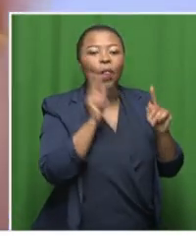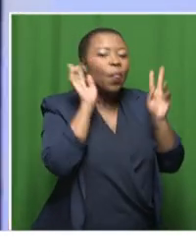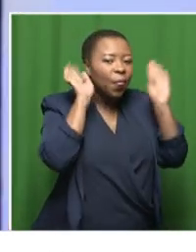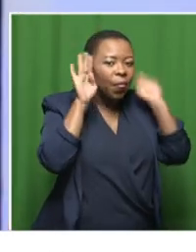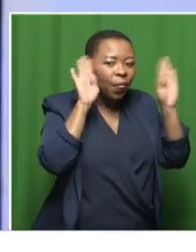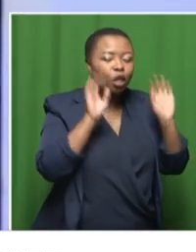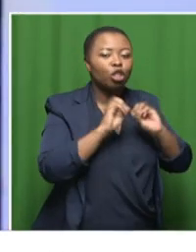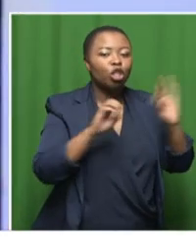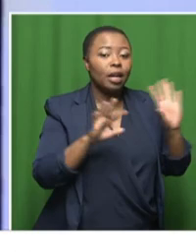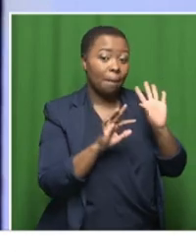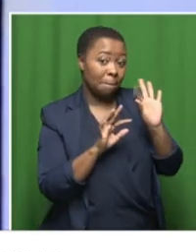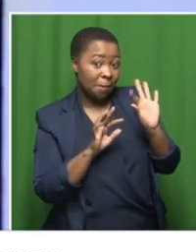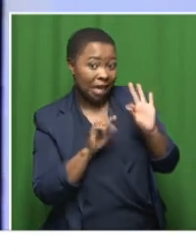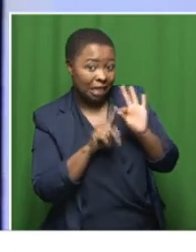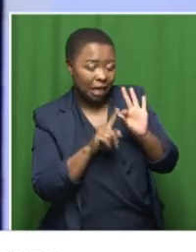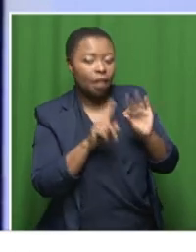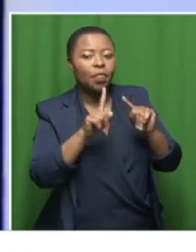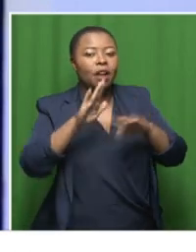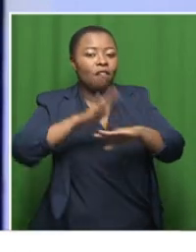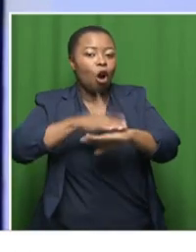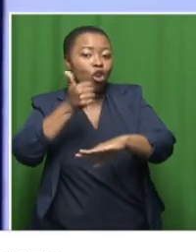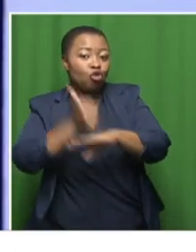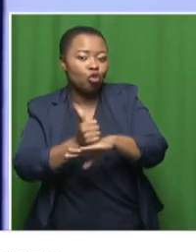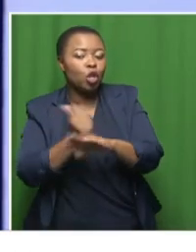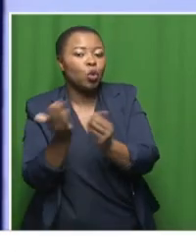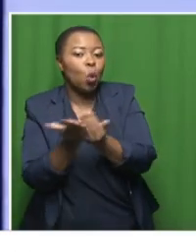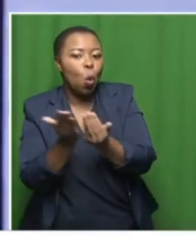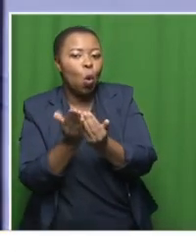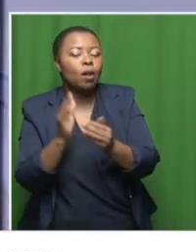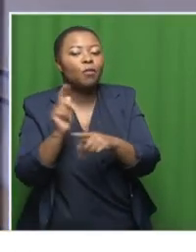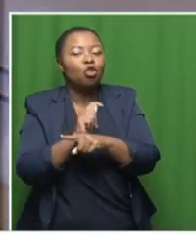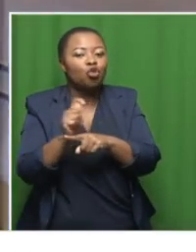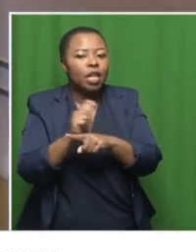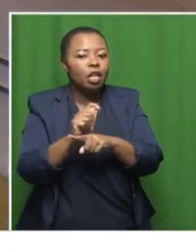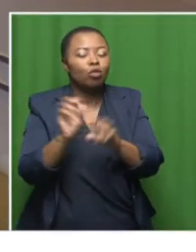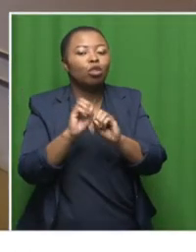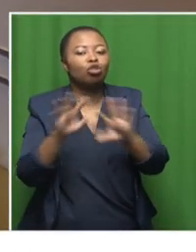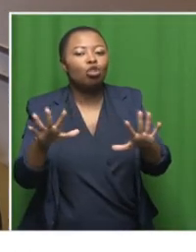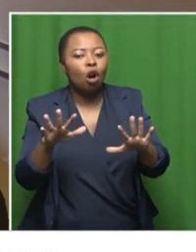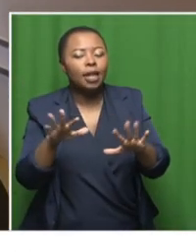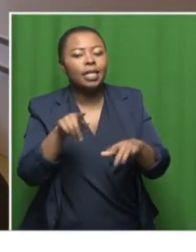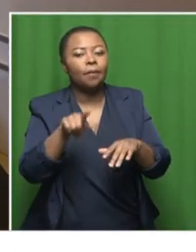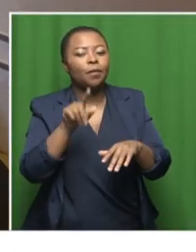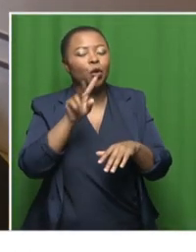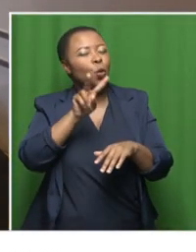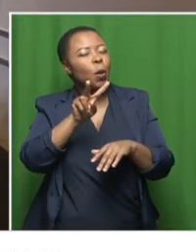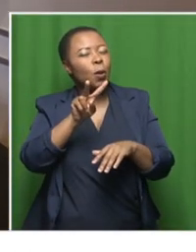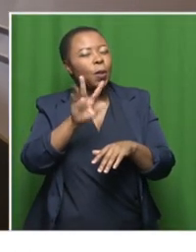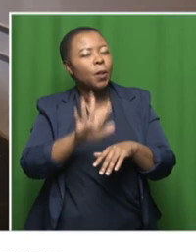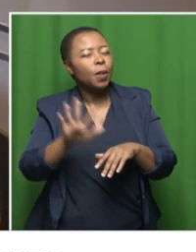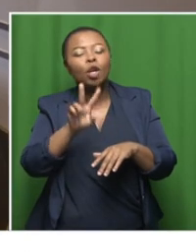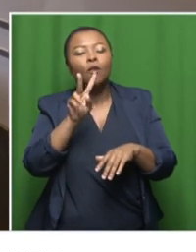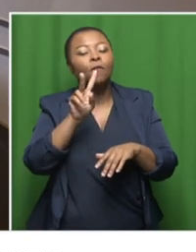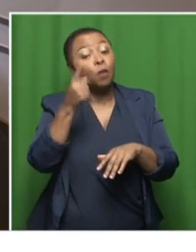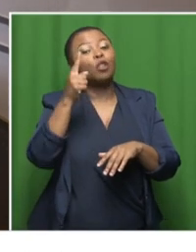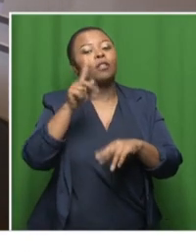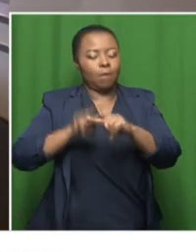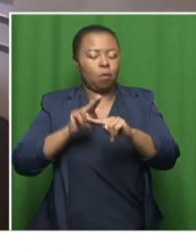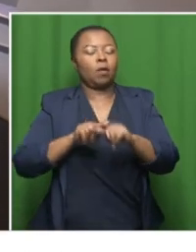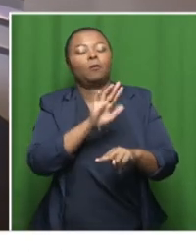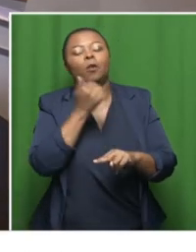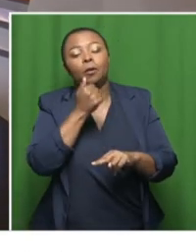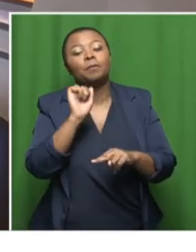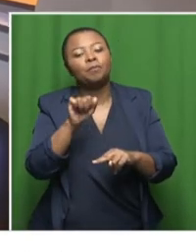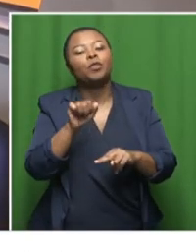Monday, okay. And the foundation school rehearsals will start on the 1st of February, Okay. And then